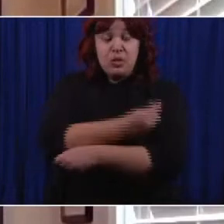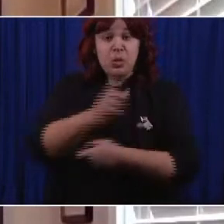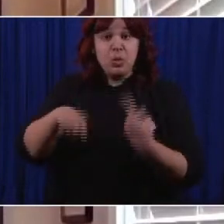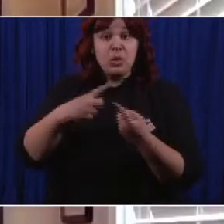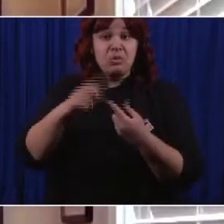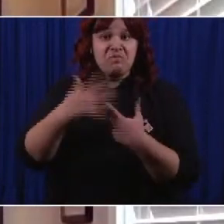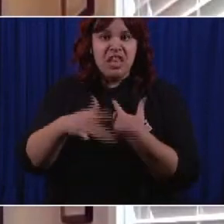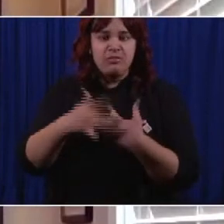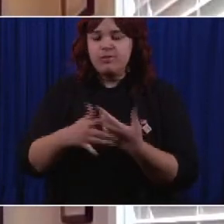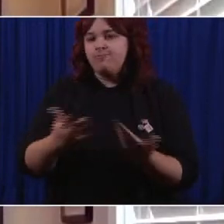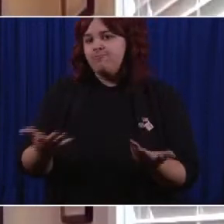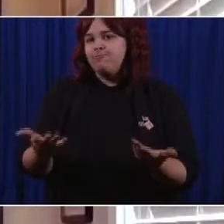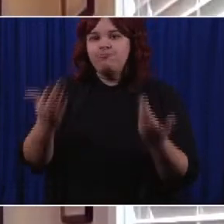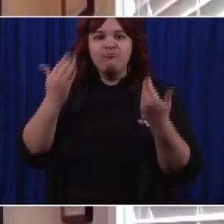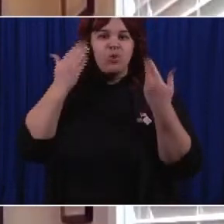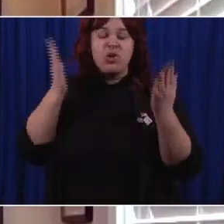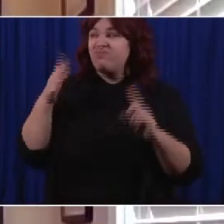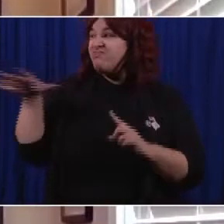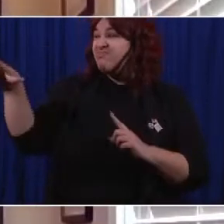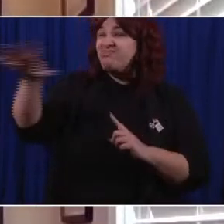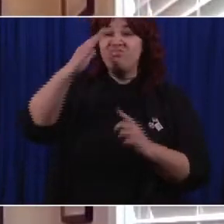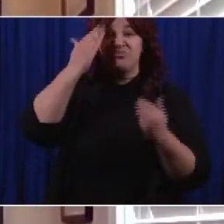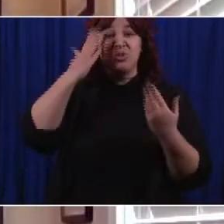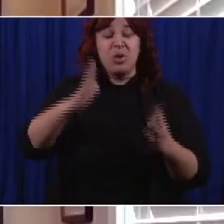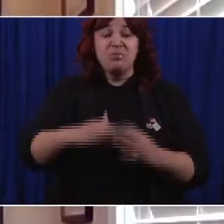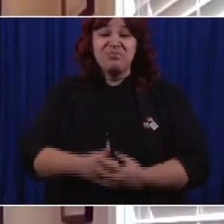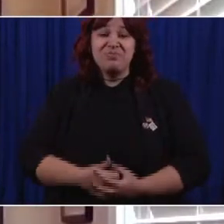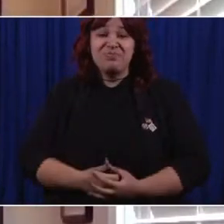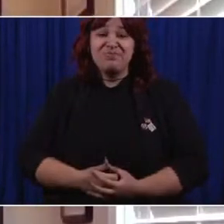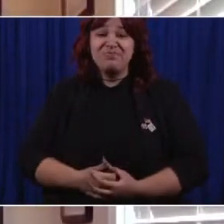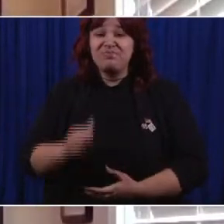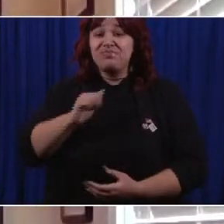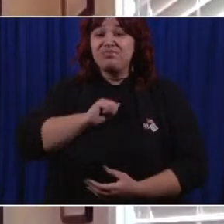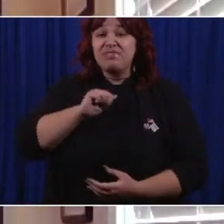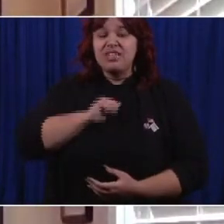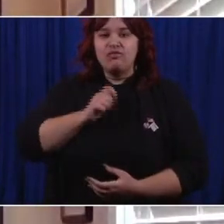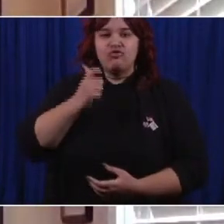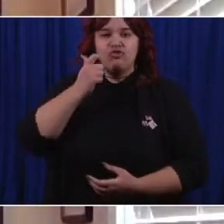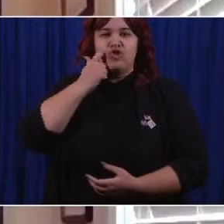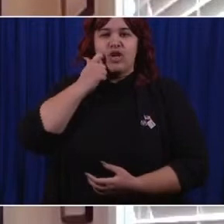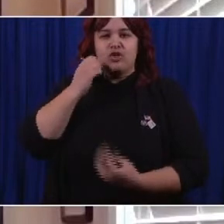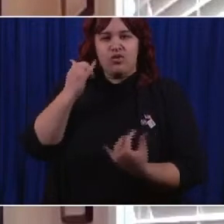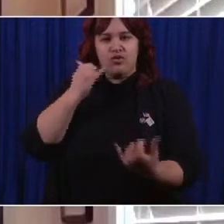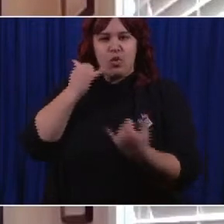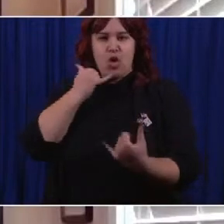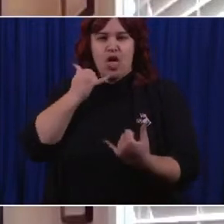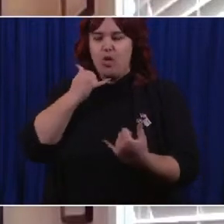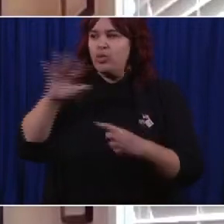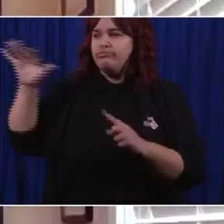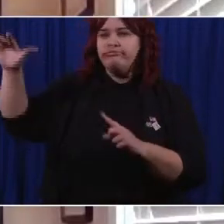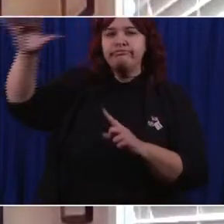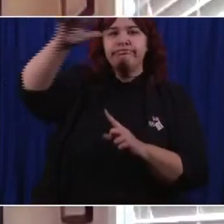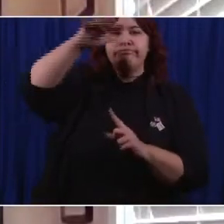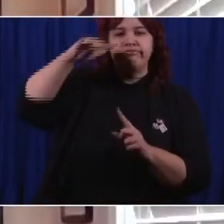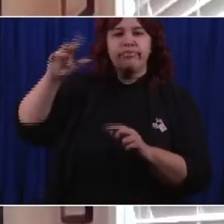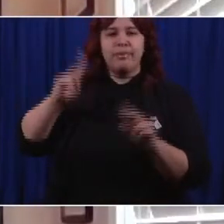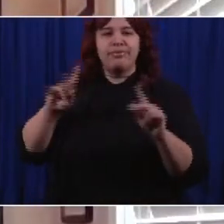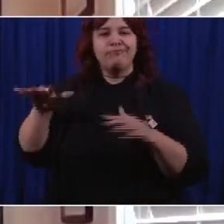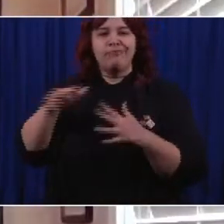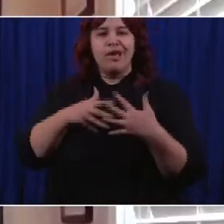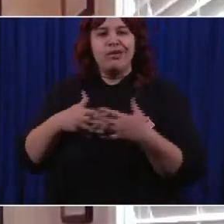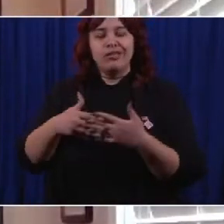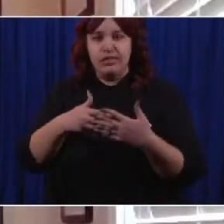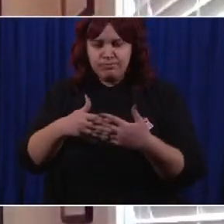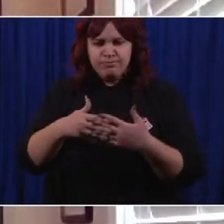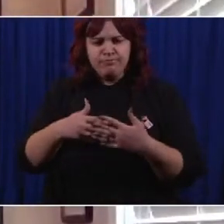actually participated in a phone call at a national level. So I know that the process that has been set up, it's a